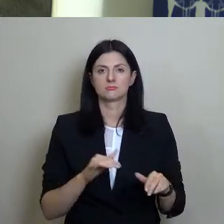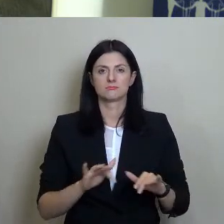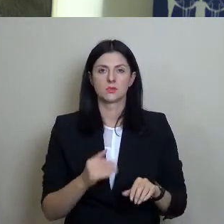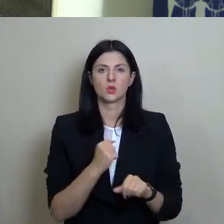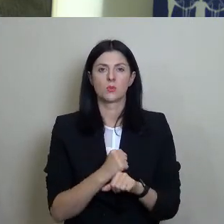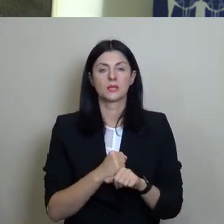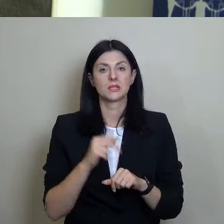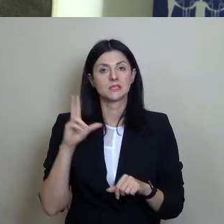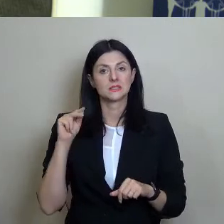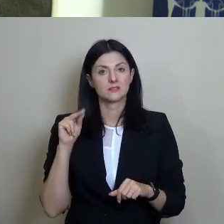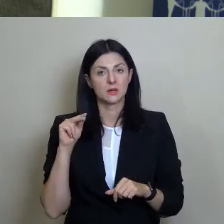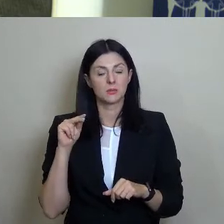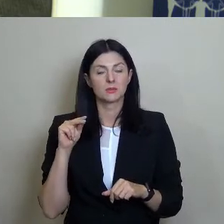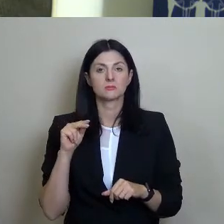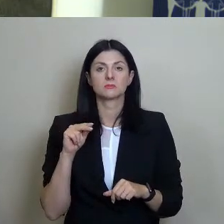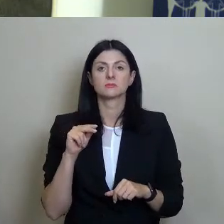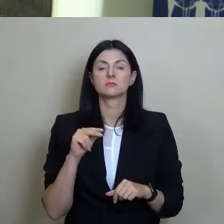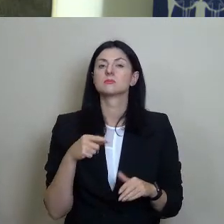lot of